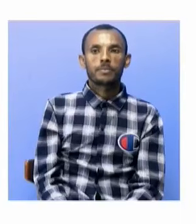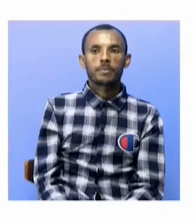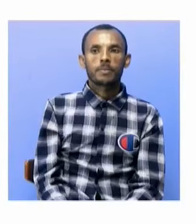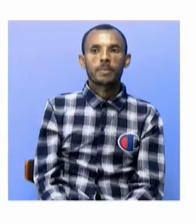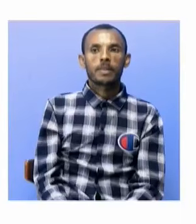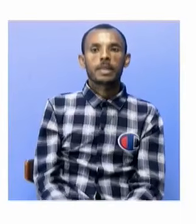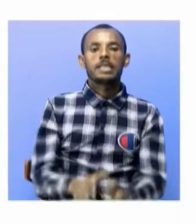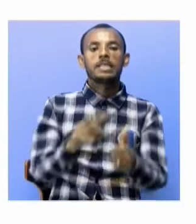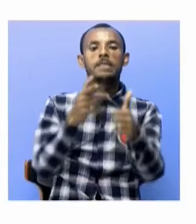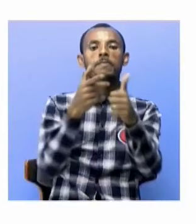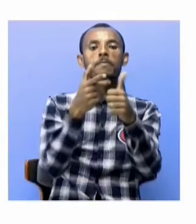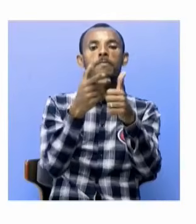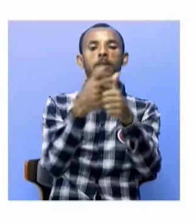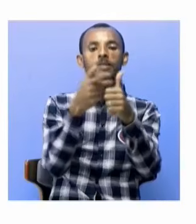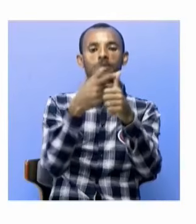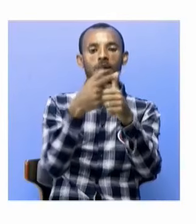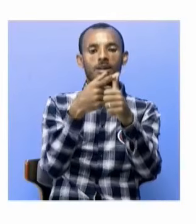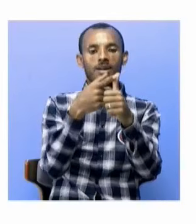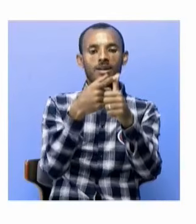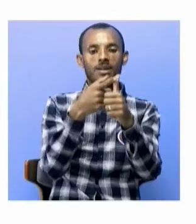The first one is